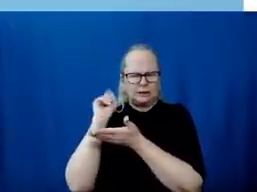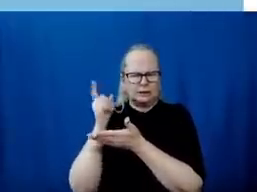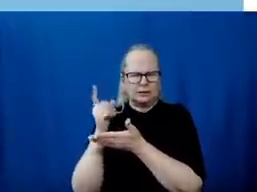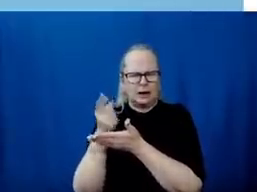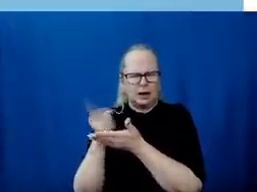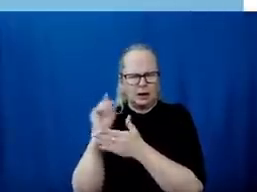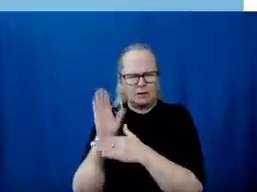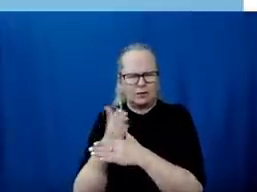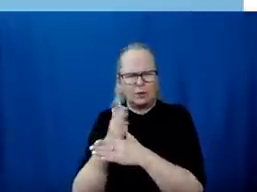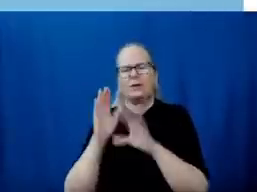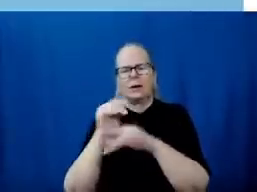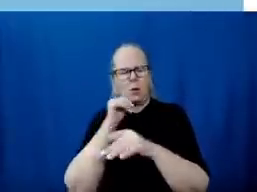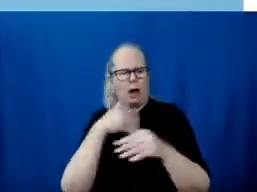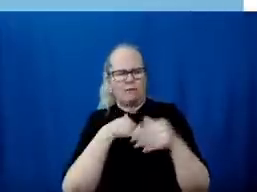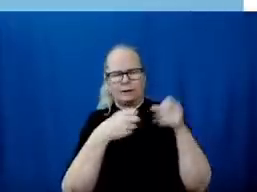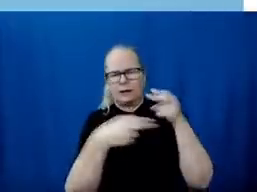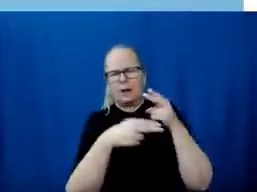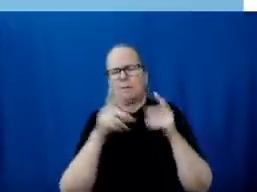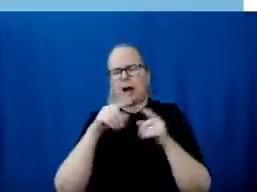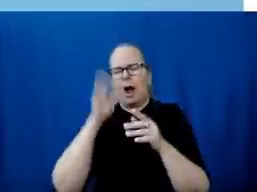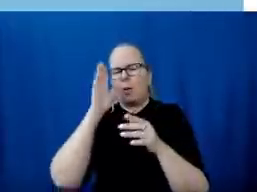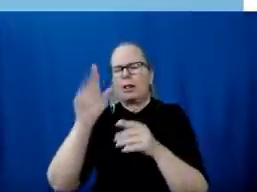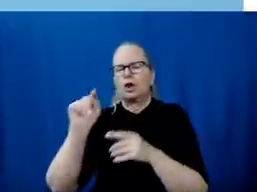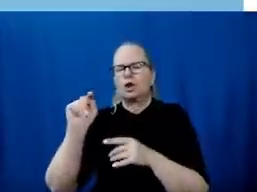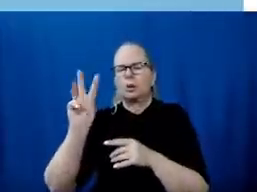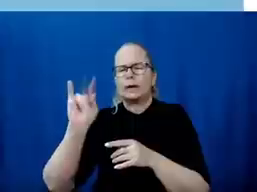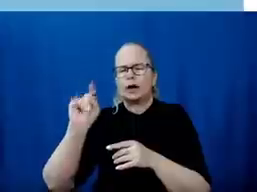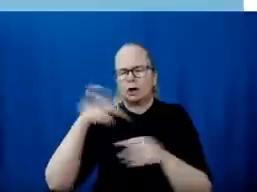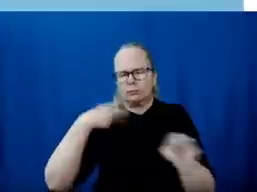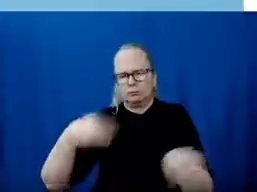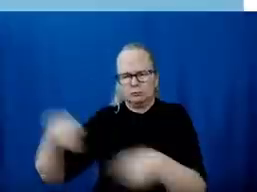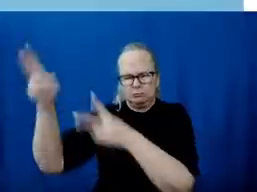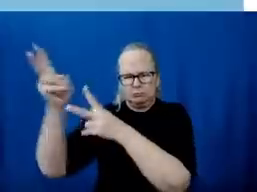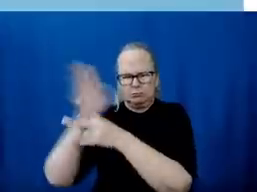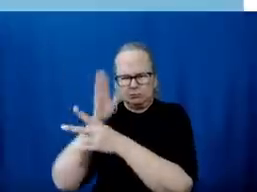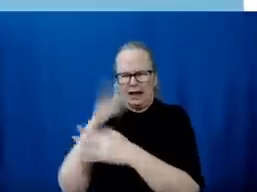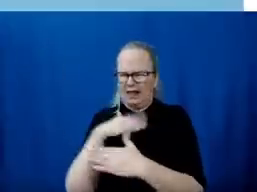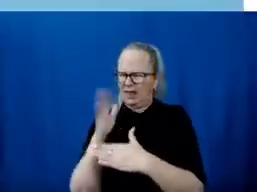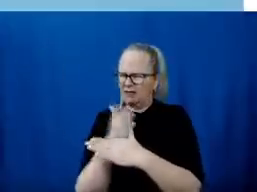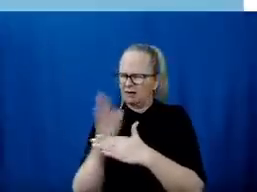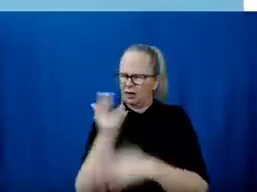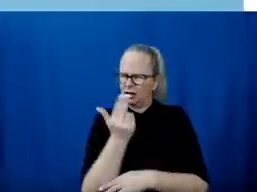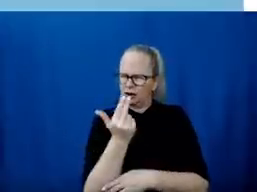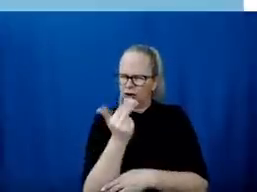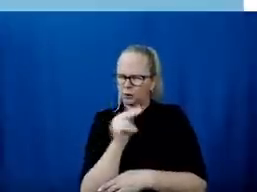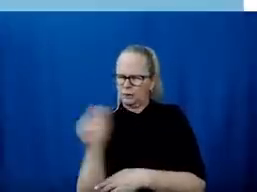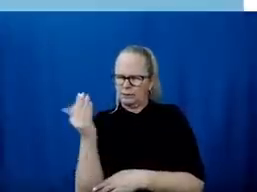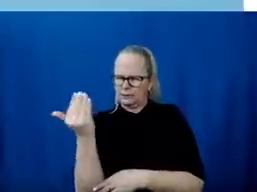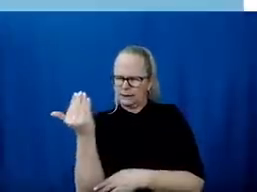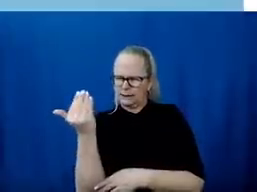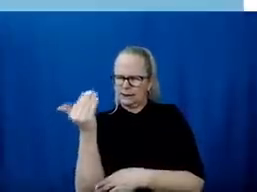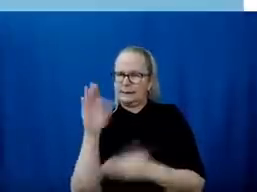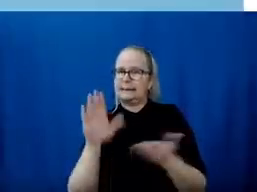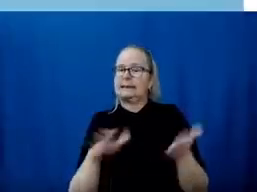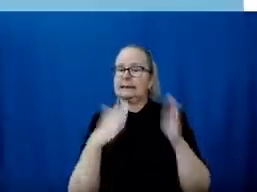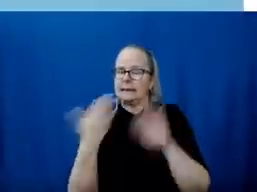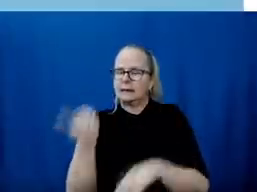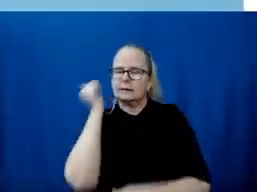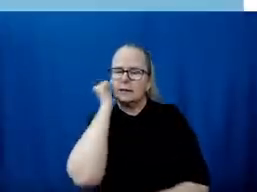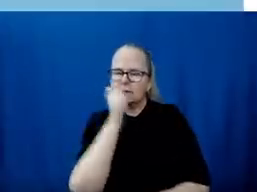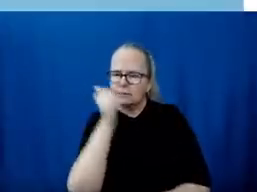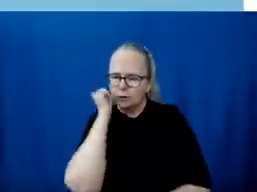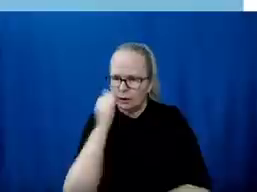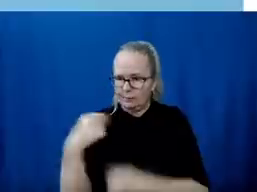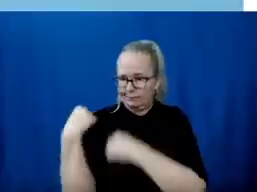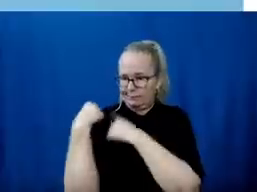but I'll put it in my Twitter feed. We've been averaging somewhere around 13 to 15 deaths a day